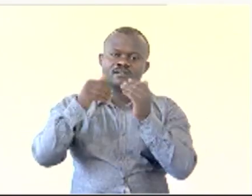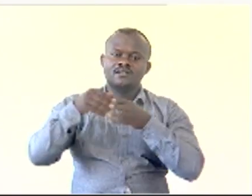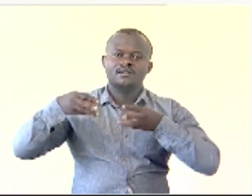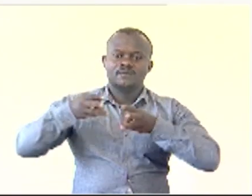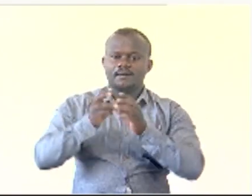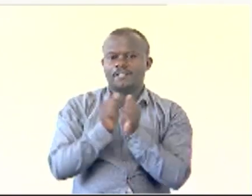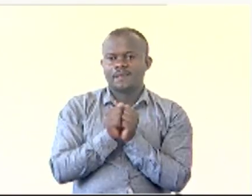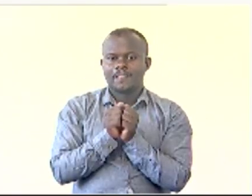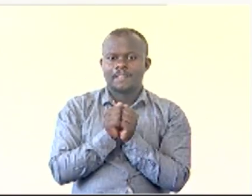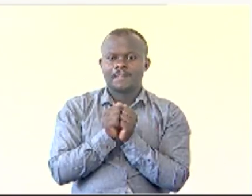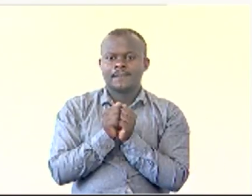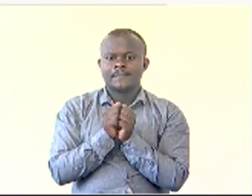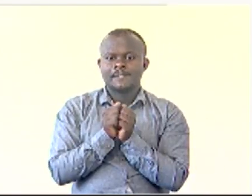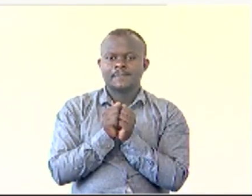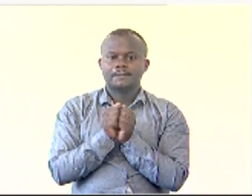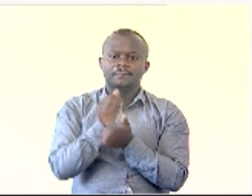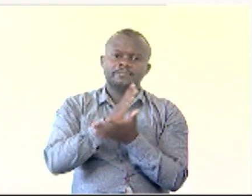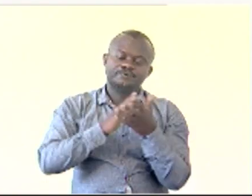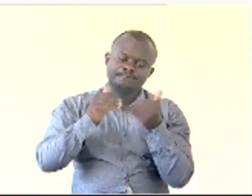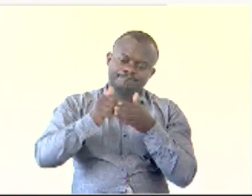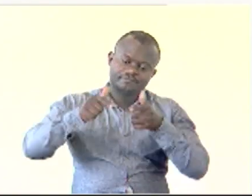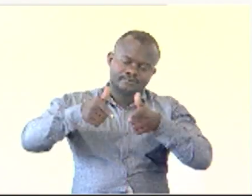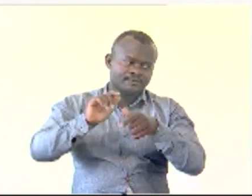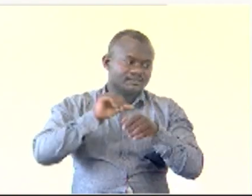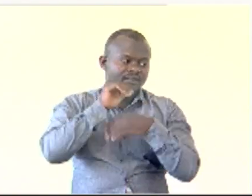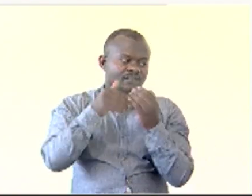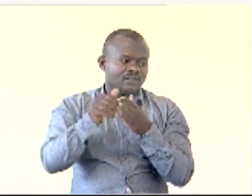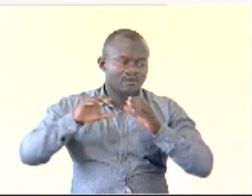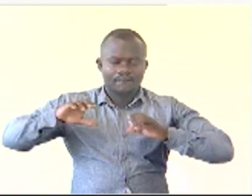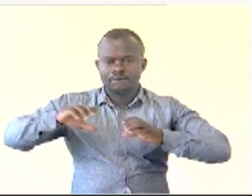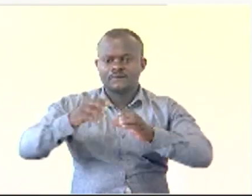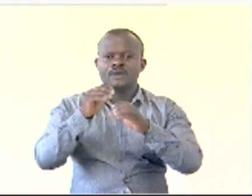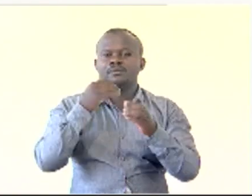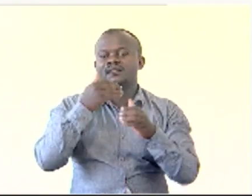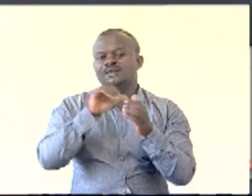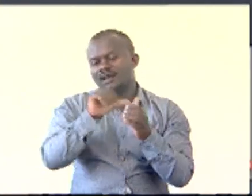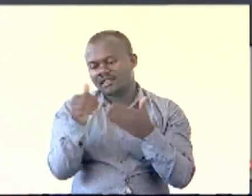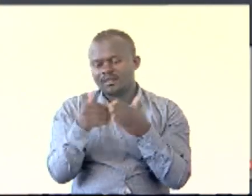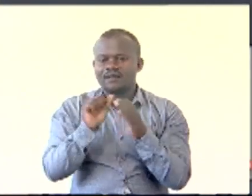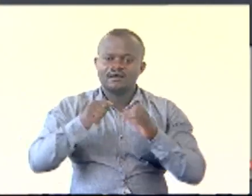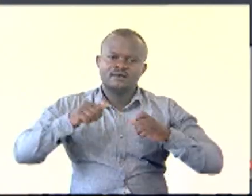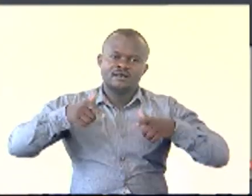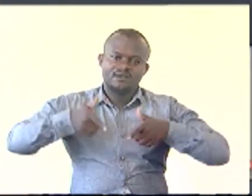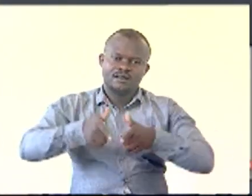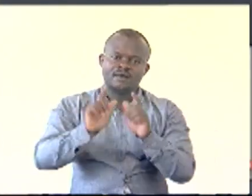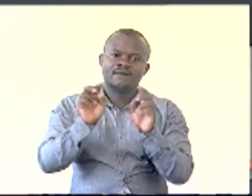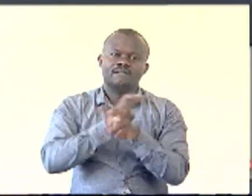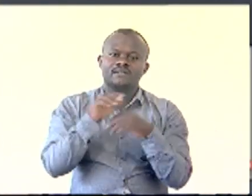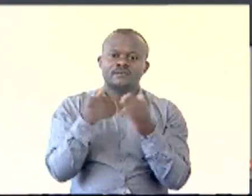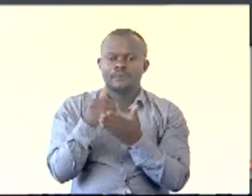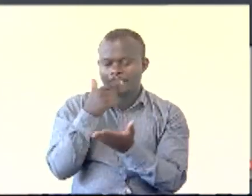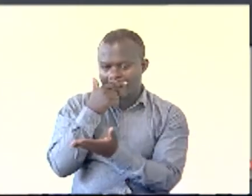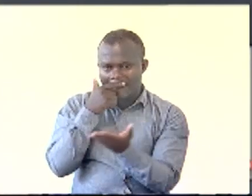movement. Some, they can allow a certain degree of movement, but others, they can allow a very range of movement